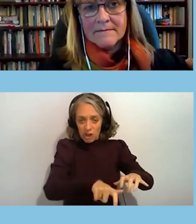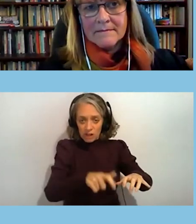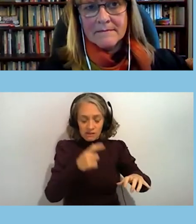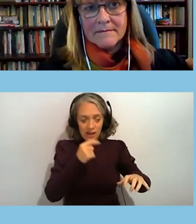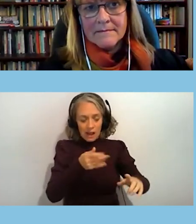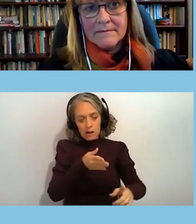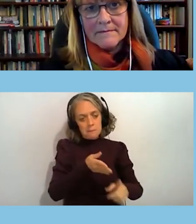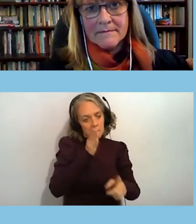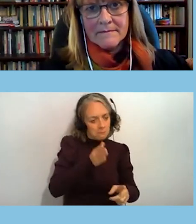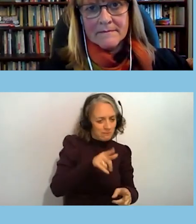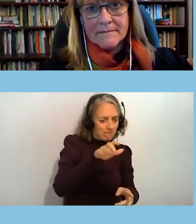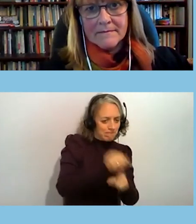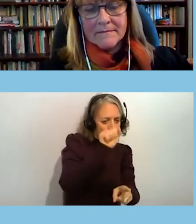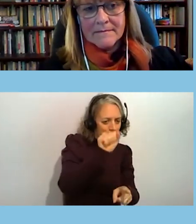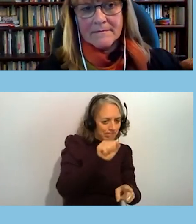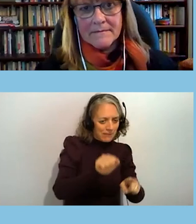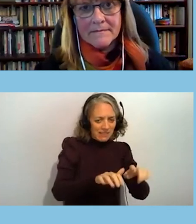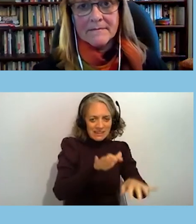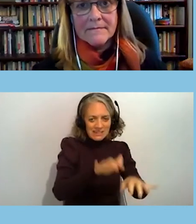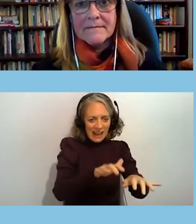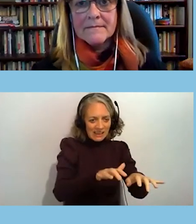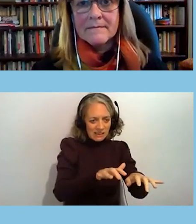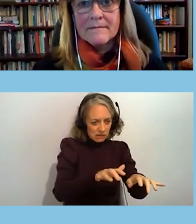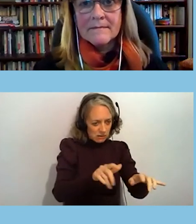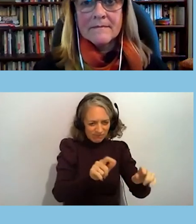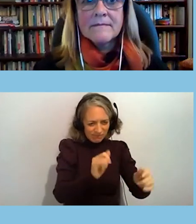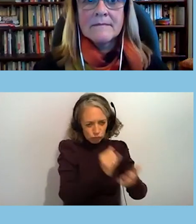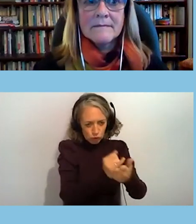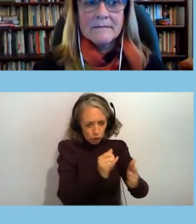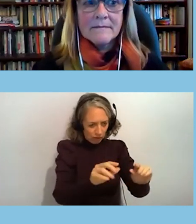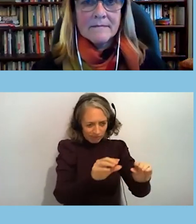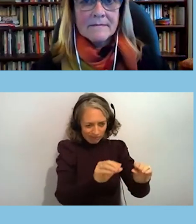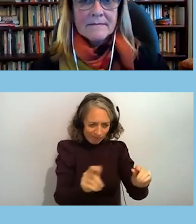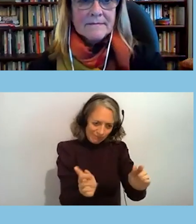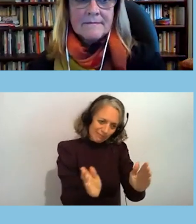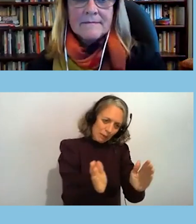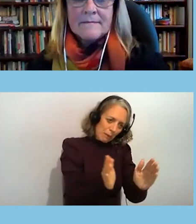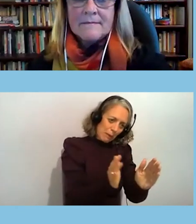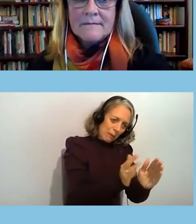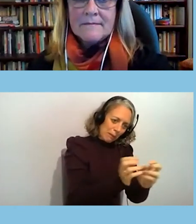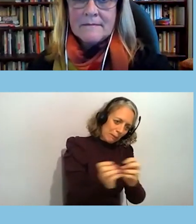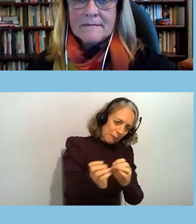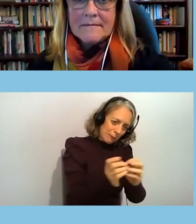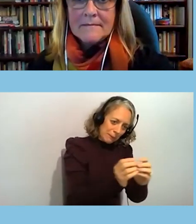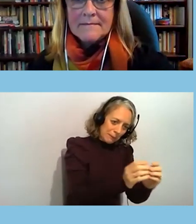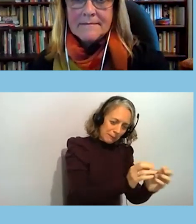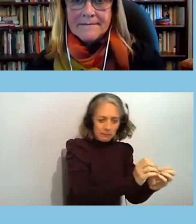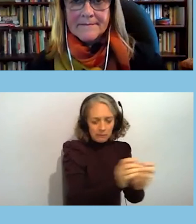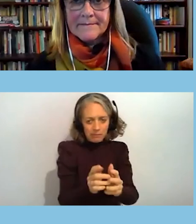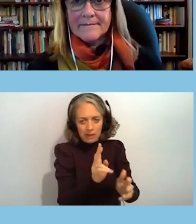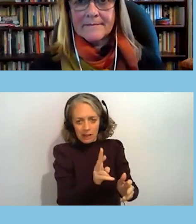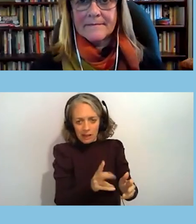recognize that the text is out of place. and had the ability to have